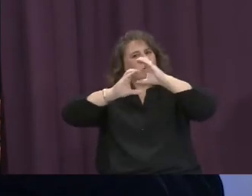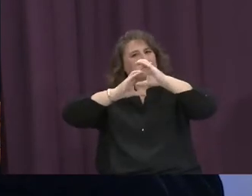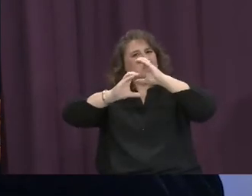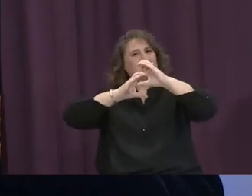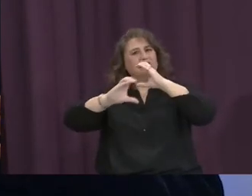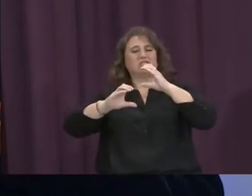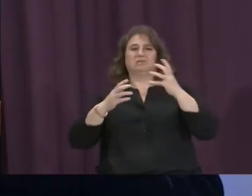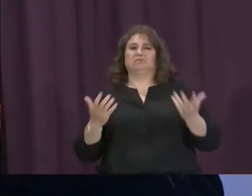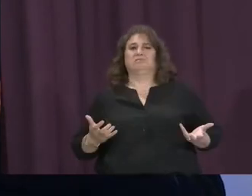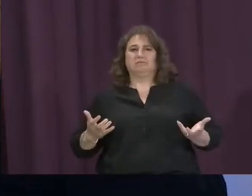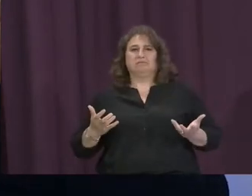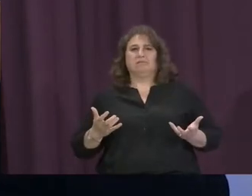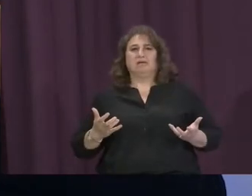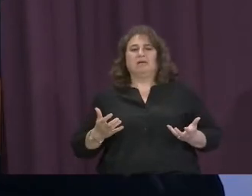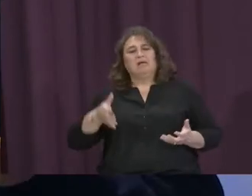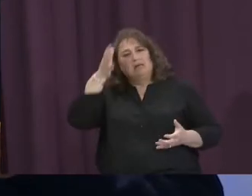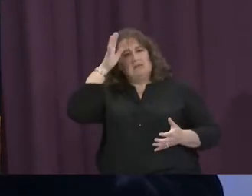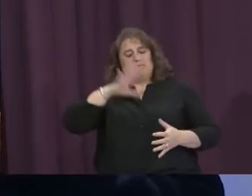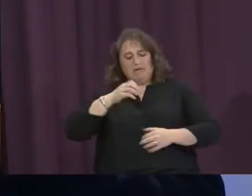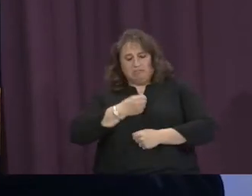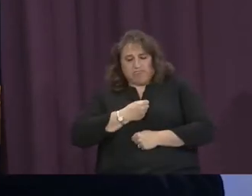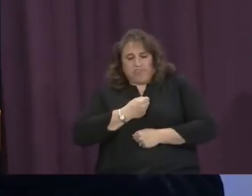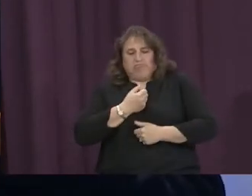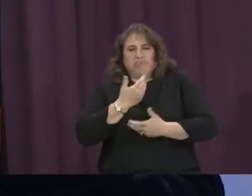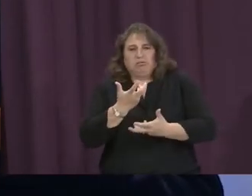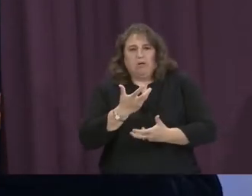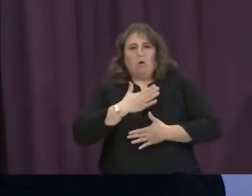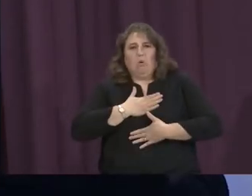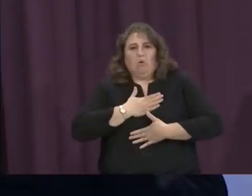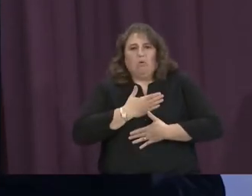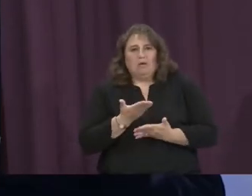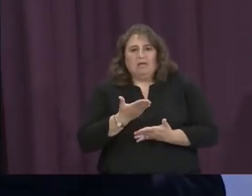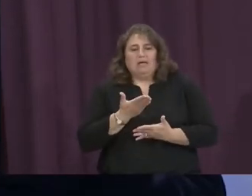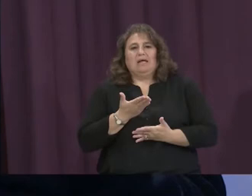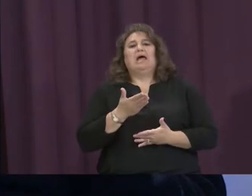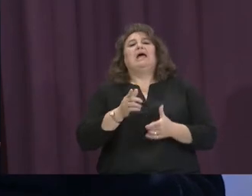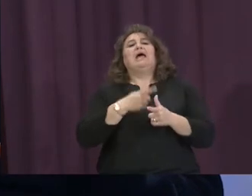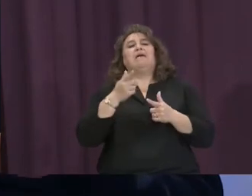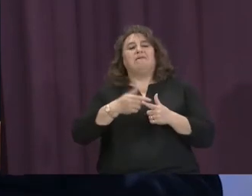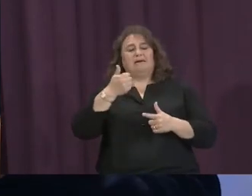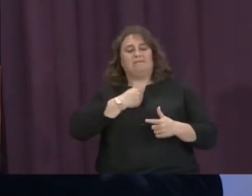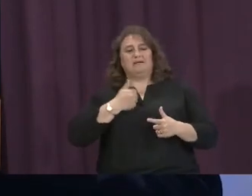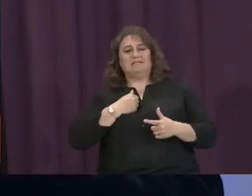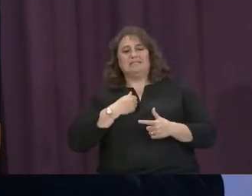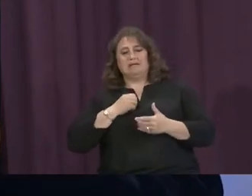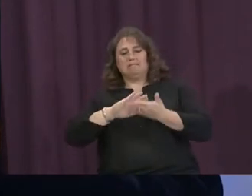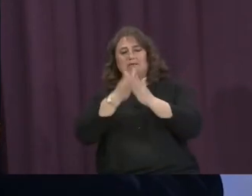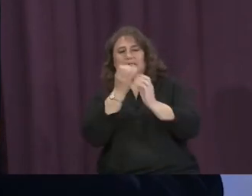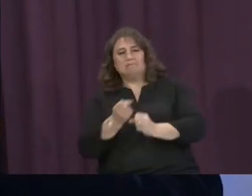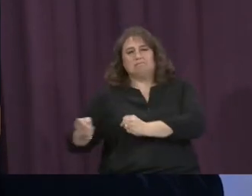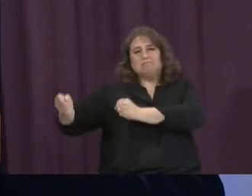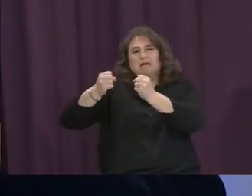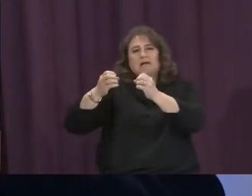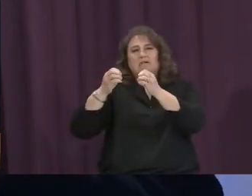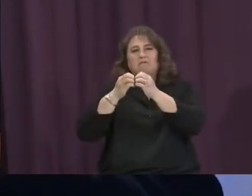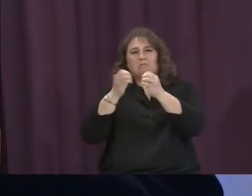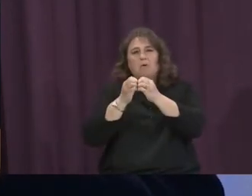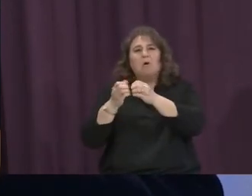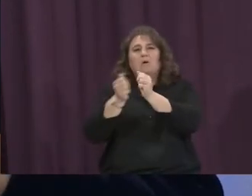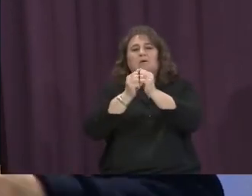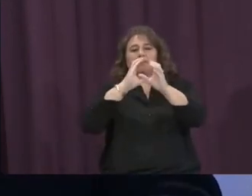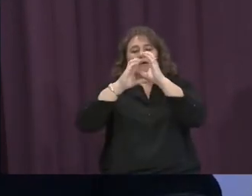open book, and that helped me to be brave in conversations with other people. Mm-hmm. So he, just his